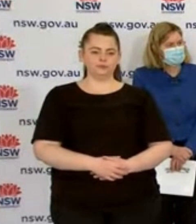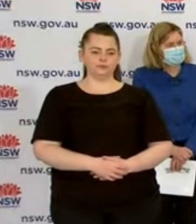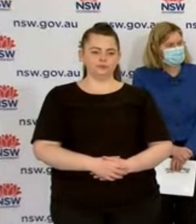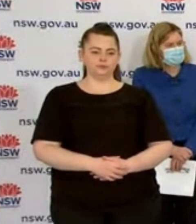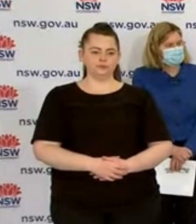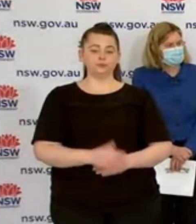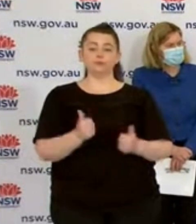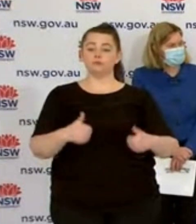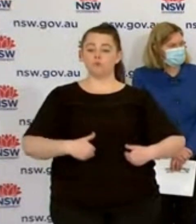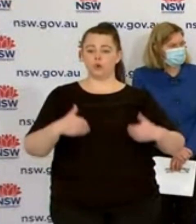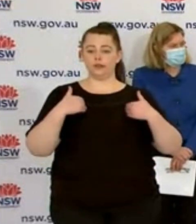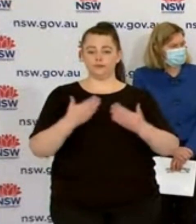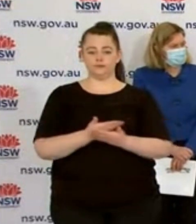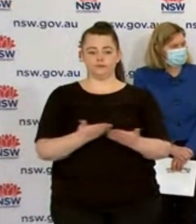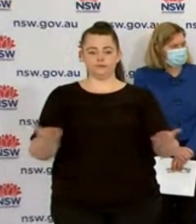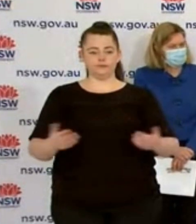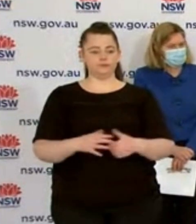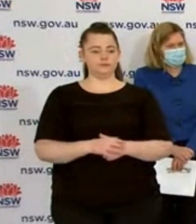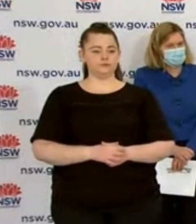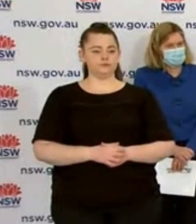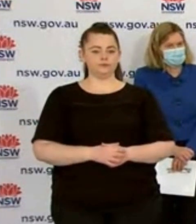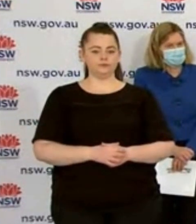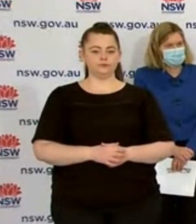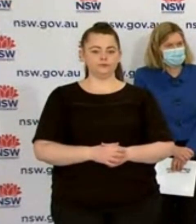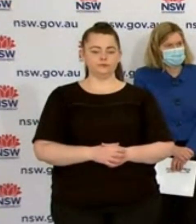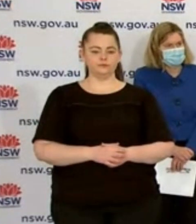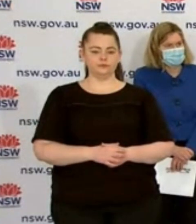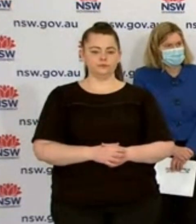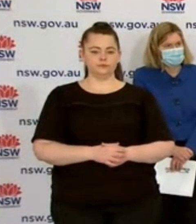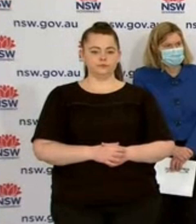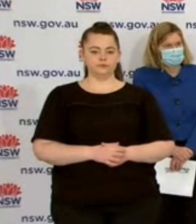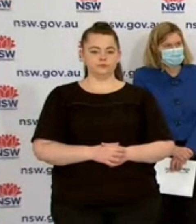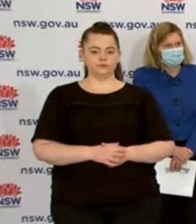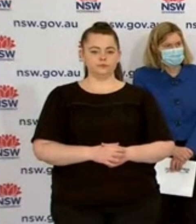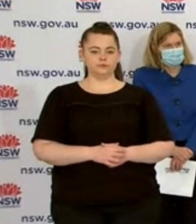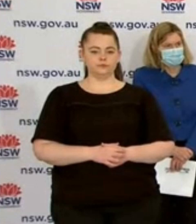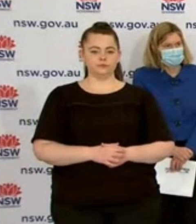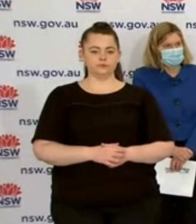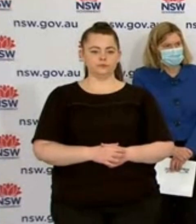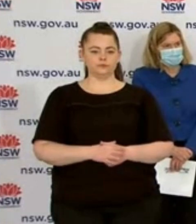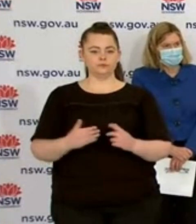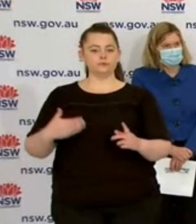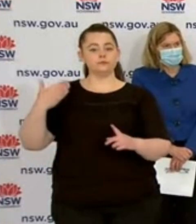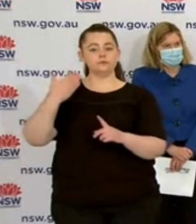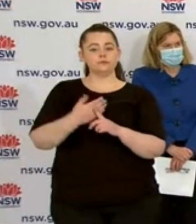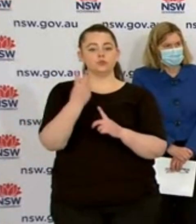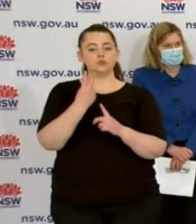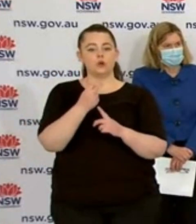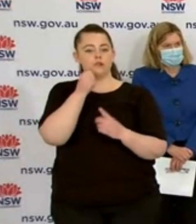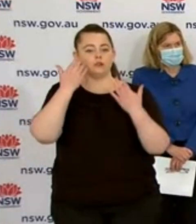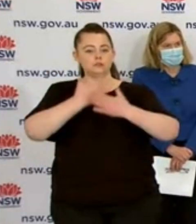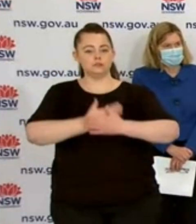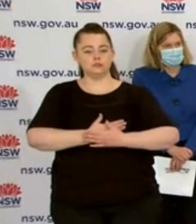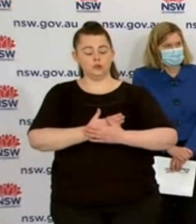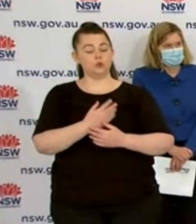Good morning, Premier. Good morning, Deputy Premier, and good morning, ladies and gentlemen. As of midnight tonight, New South Wales Police will launch